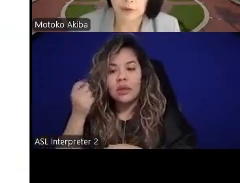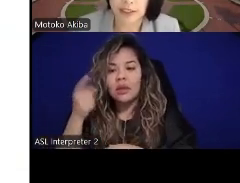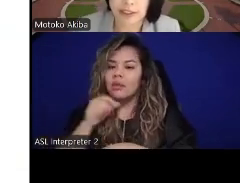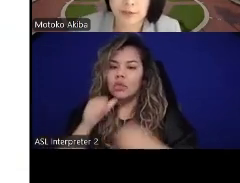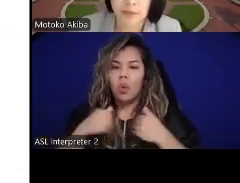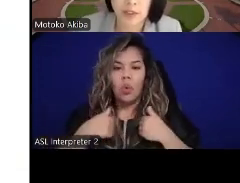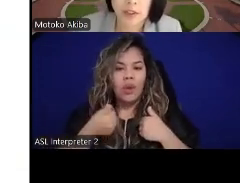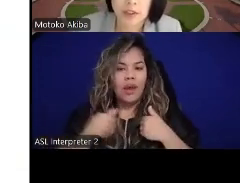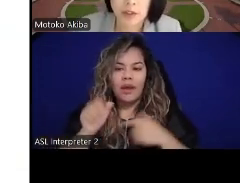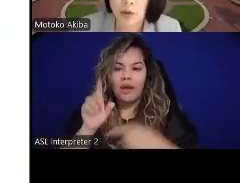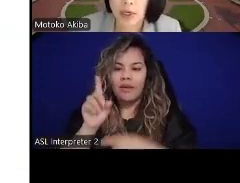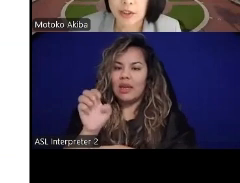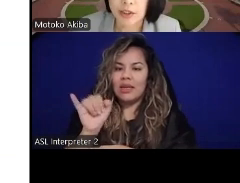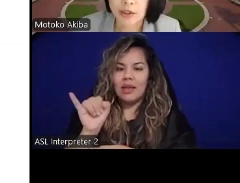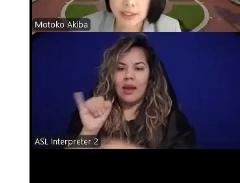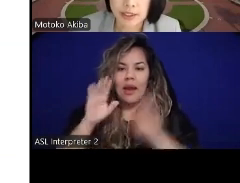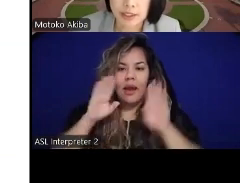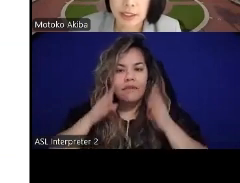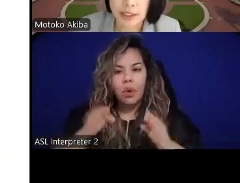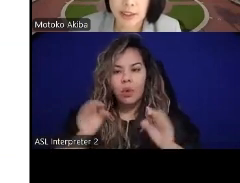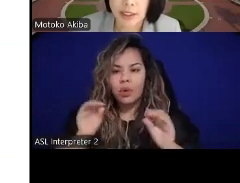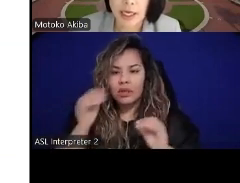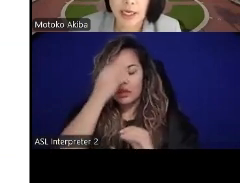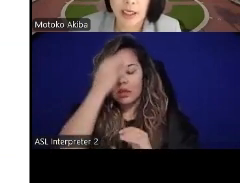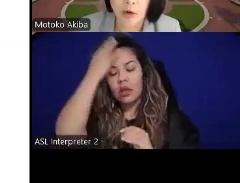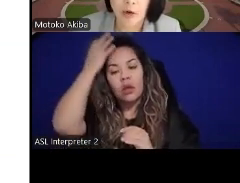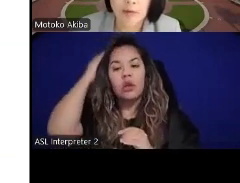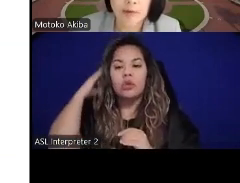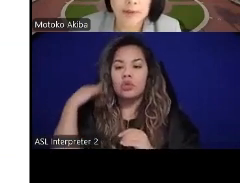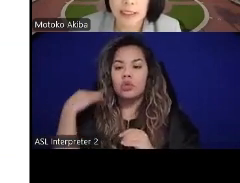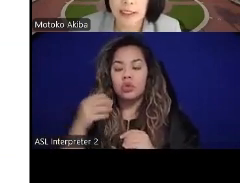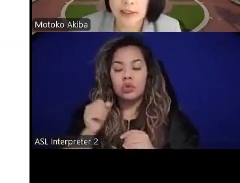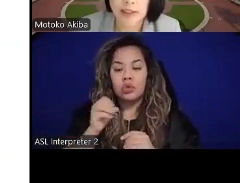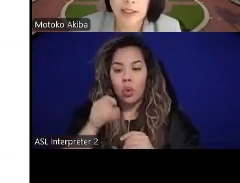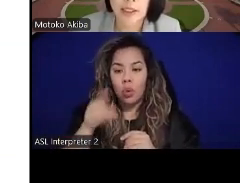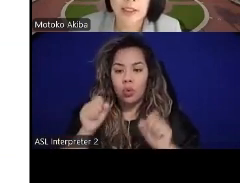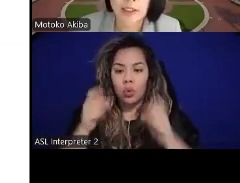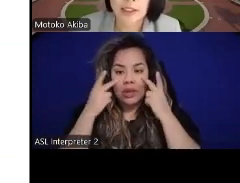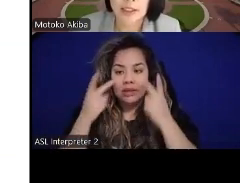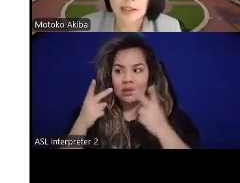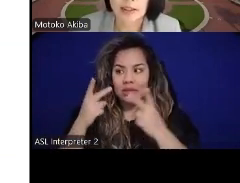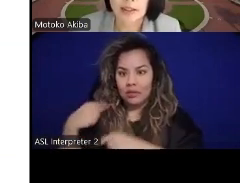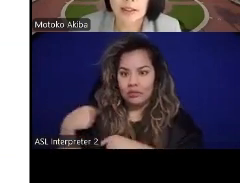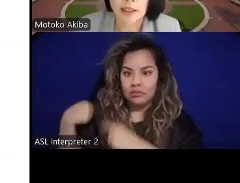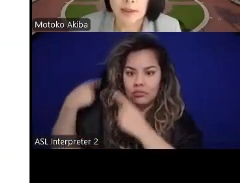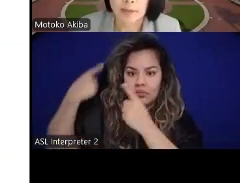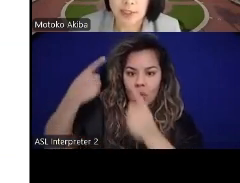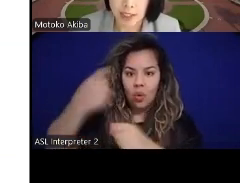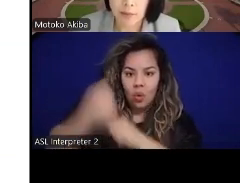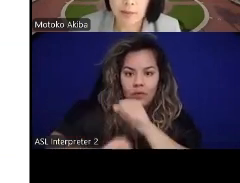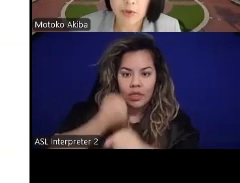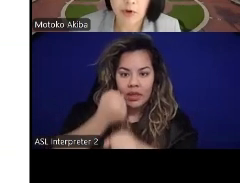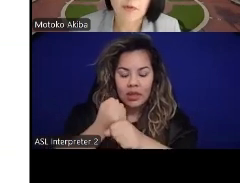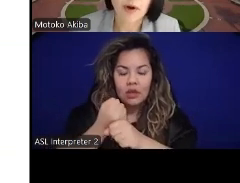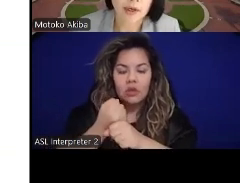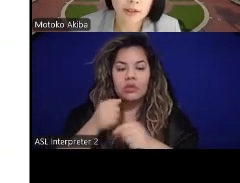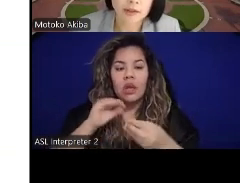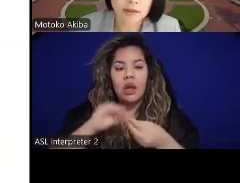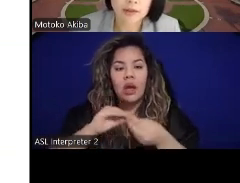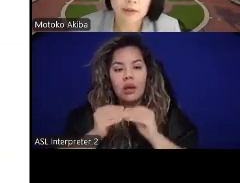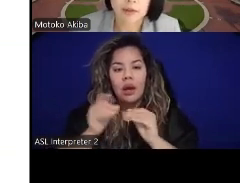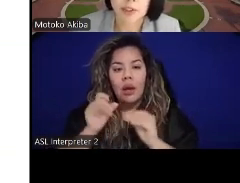DI focus. So as you can see that over the years, the number